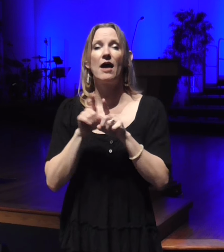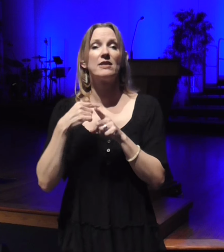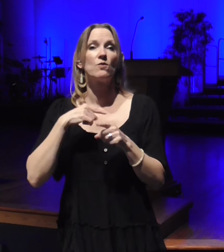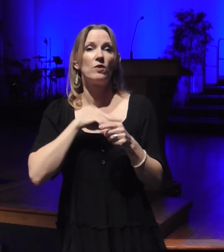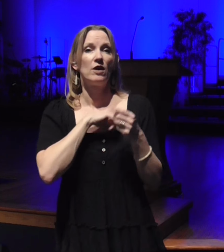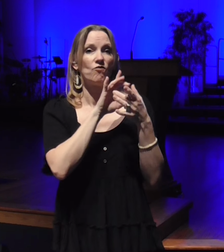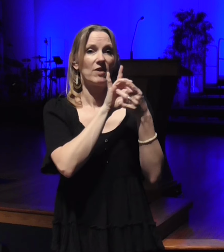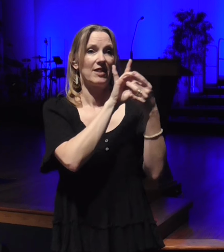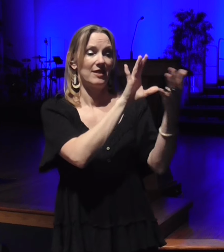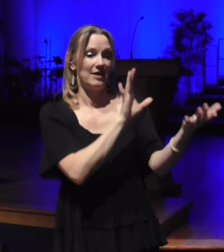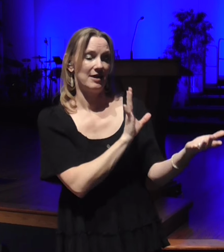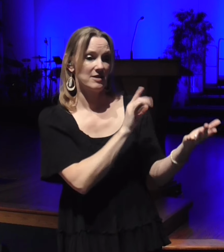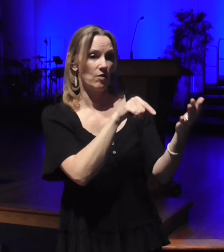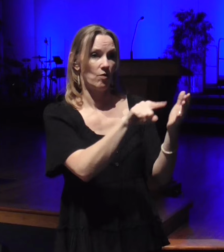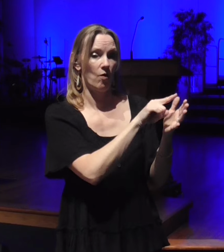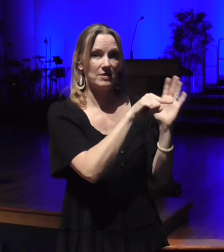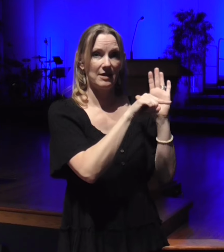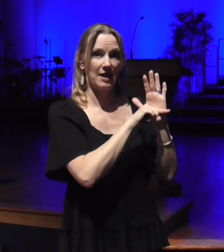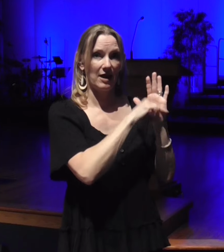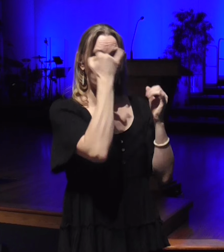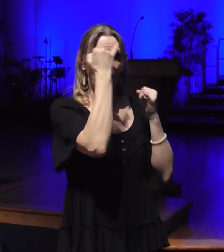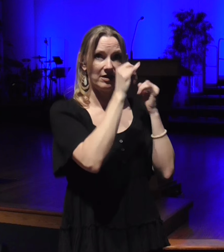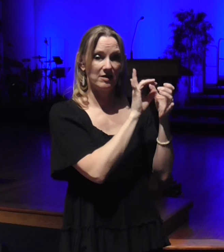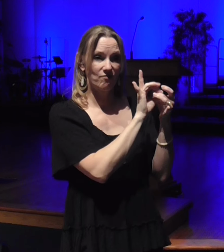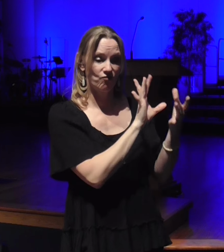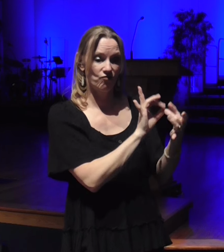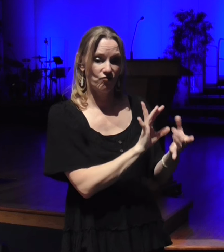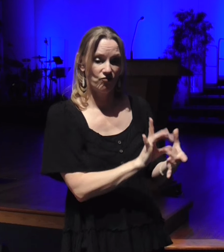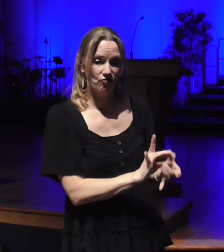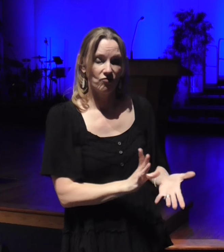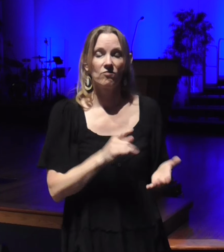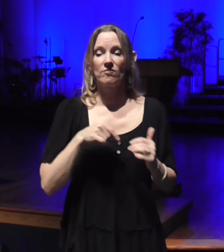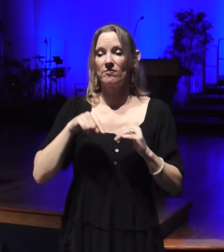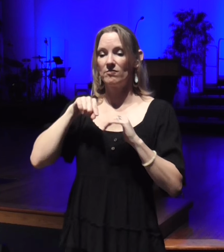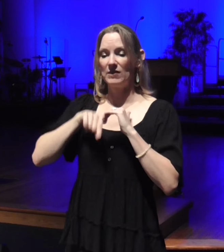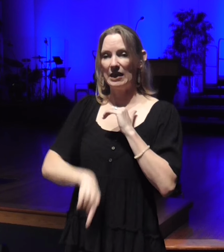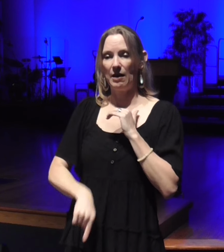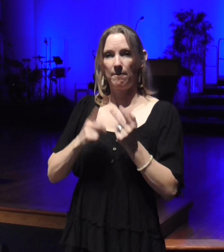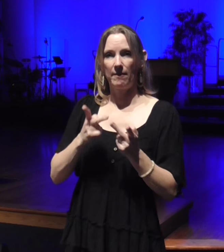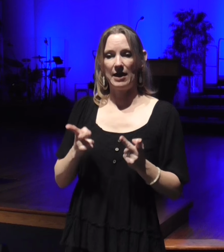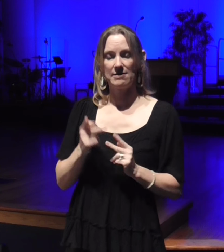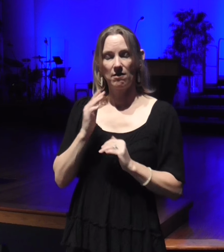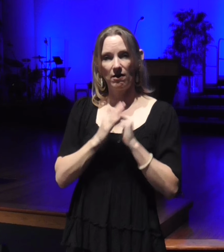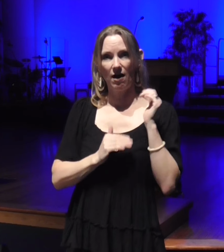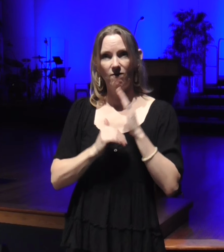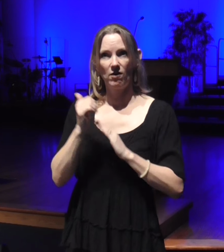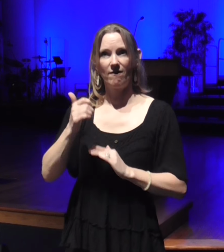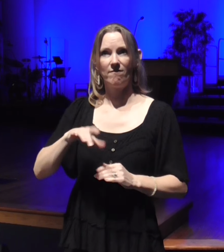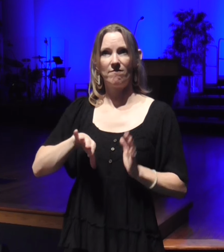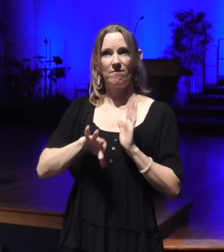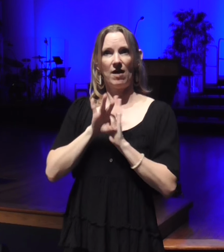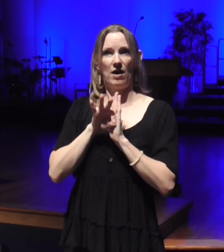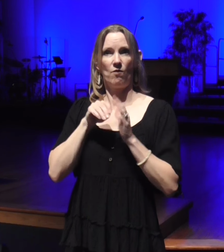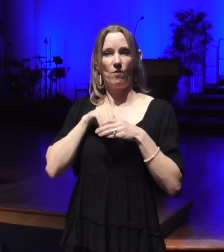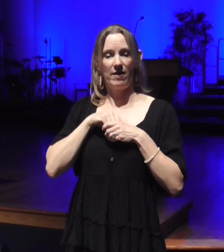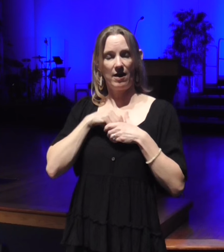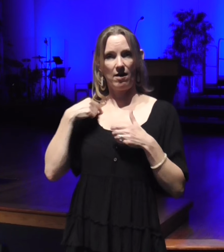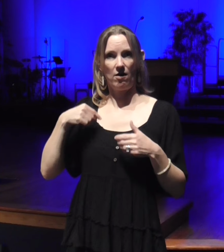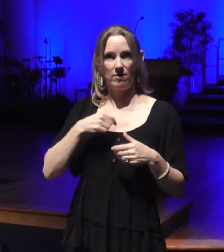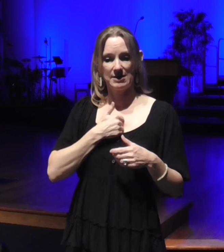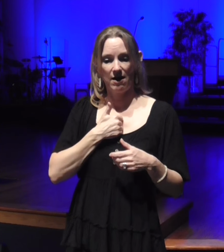release those negative ideas and move into a deeper place of finding comfort in our own skin,